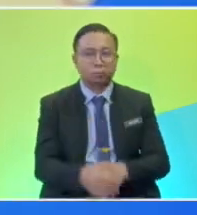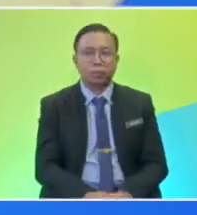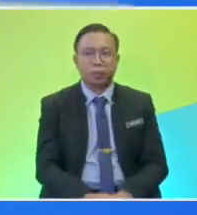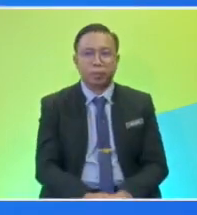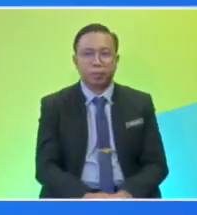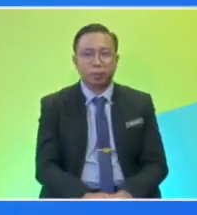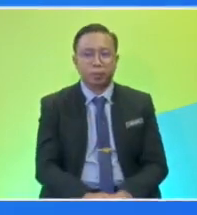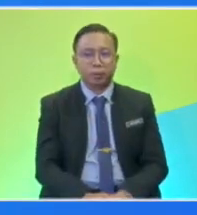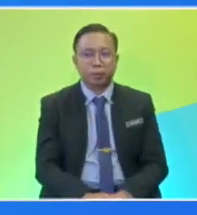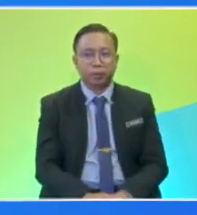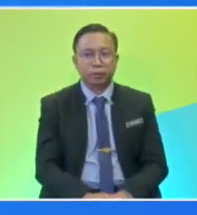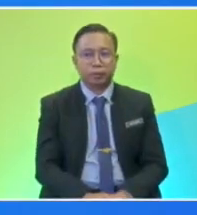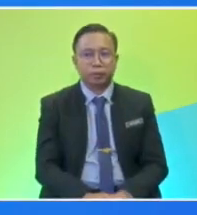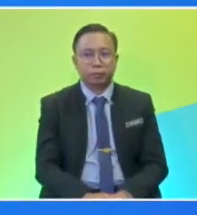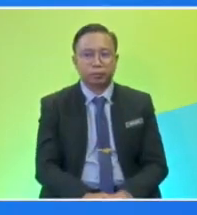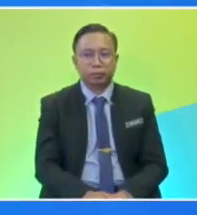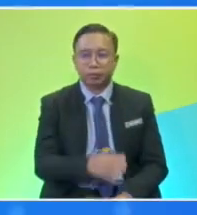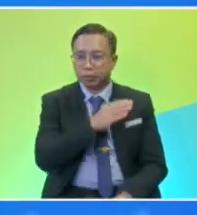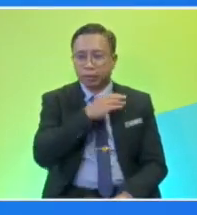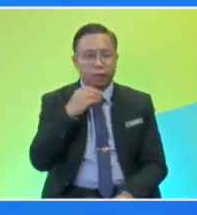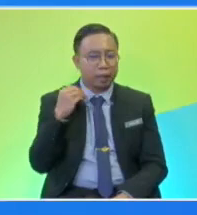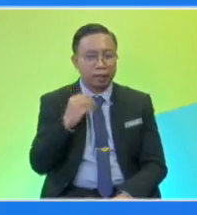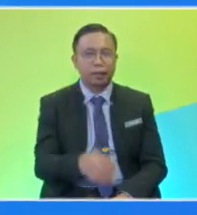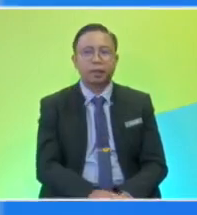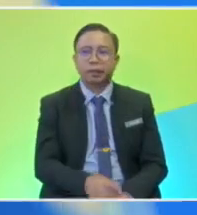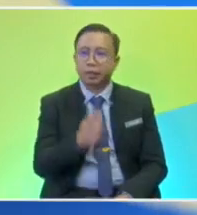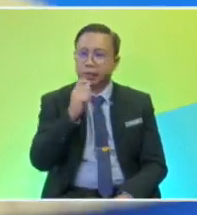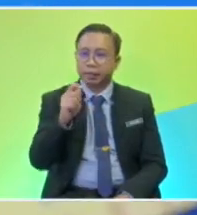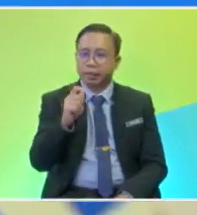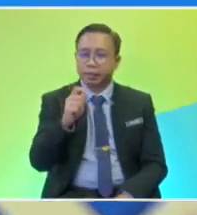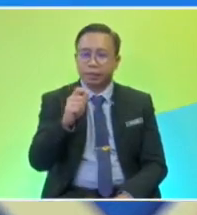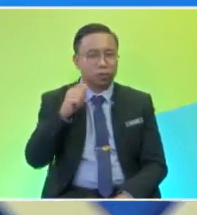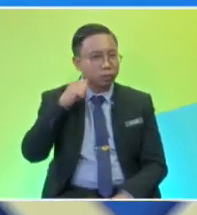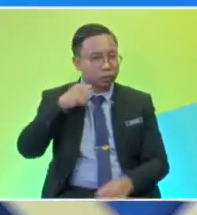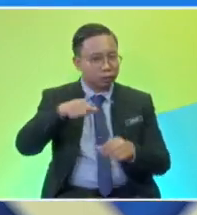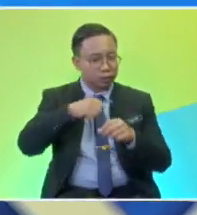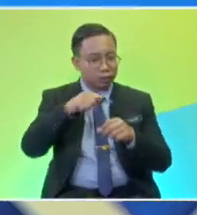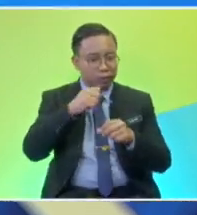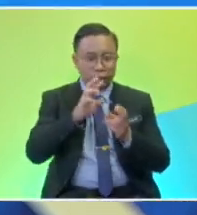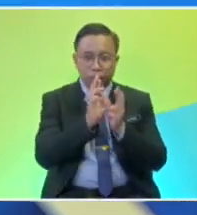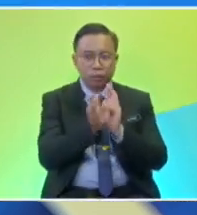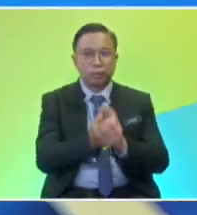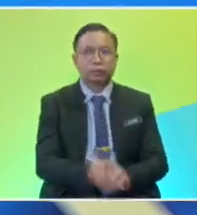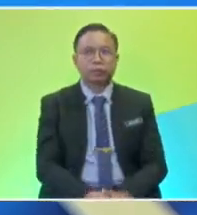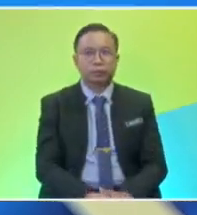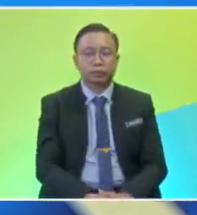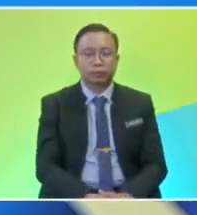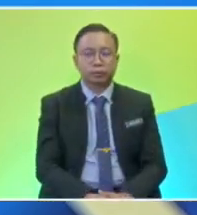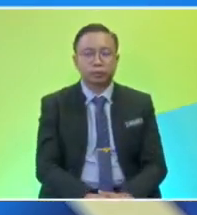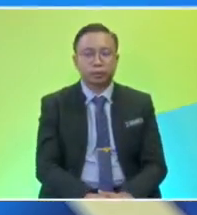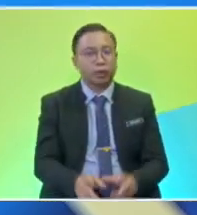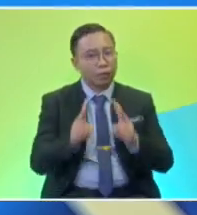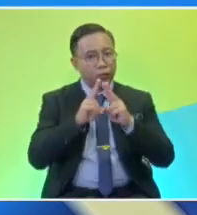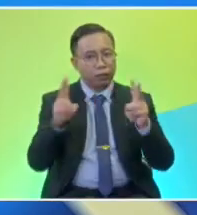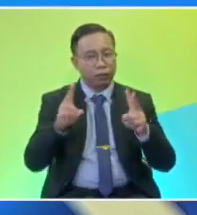Right, so this is the skeleton, and the cotton buds is the ribcage, right, teacher? And I feel very,